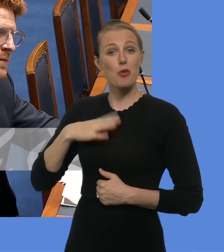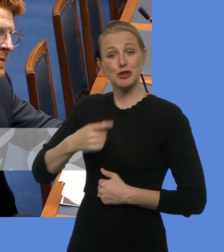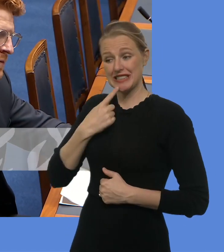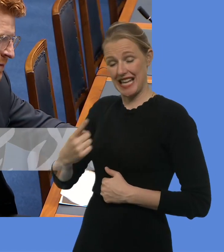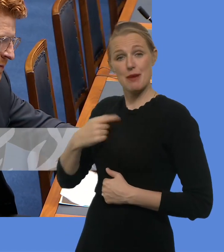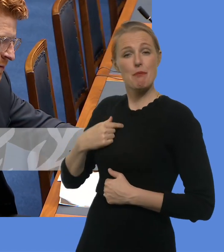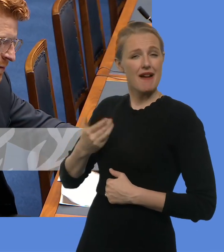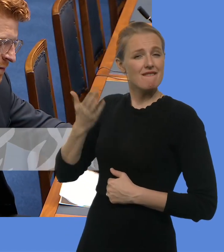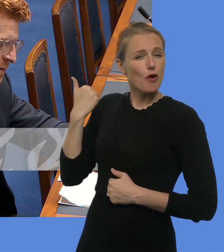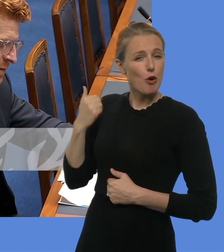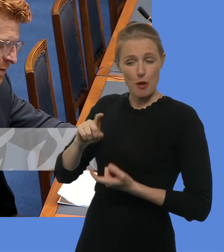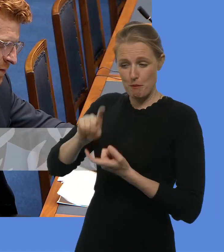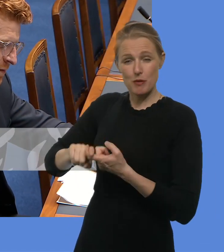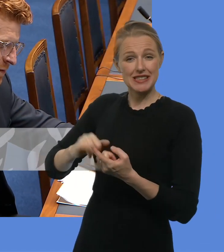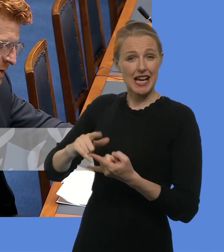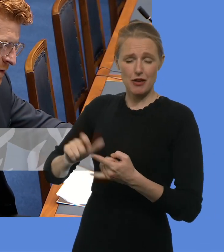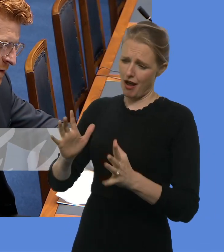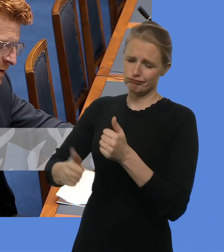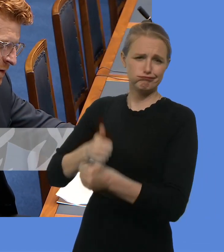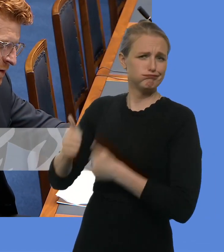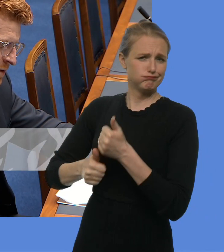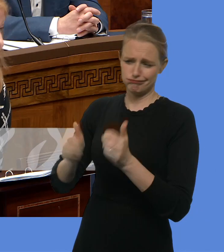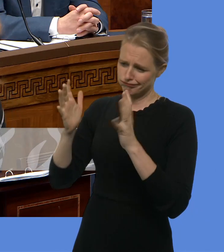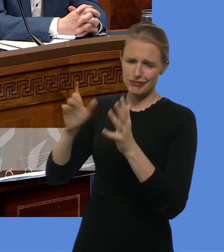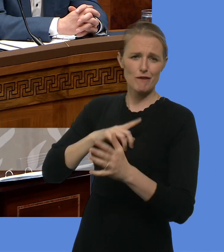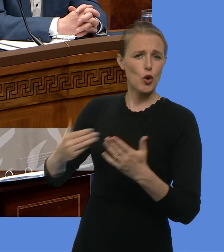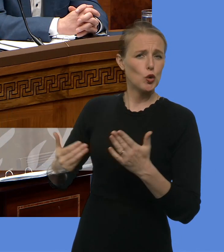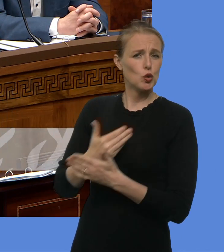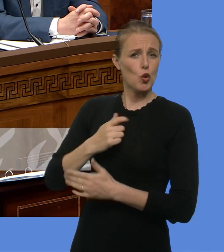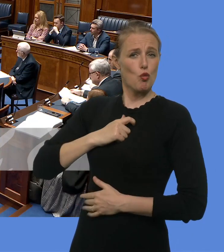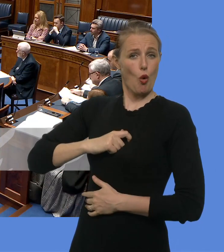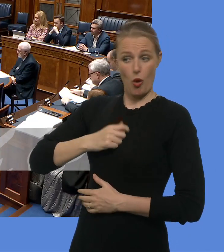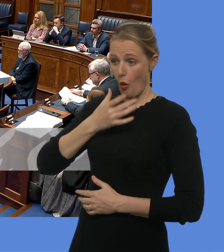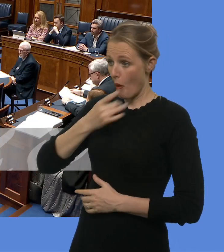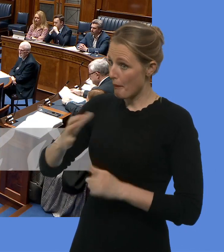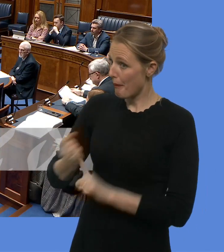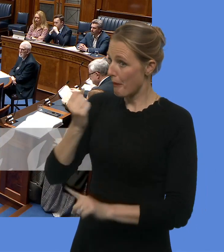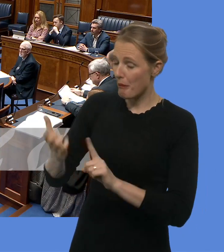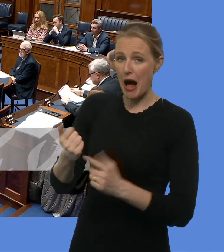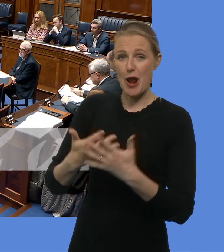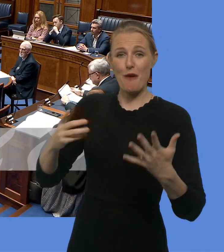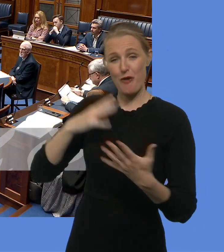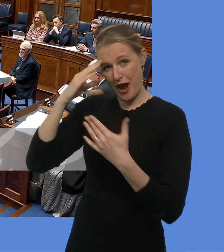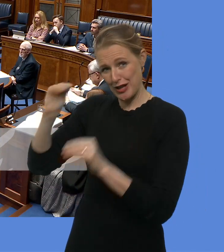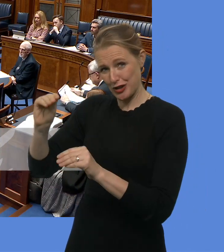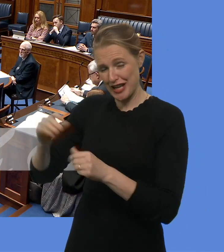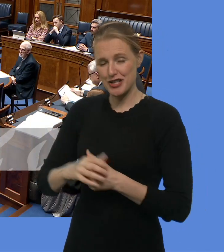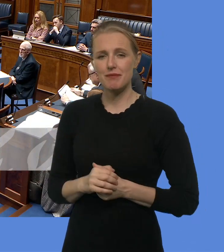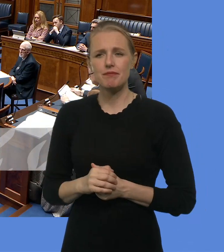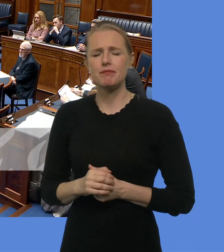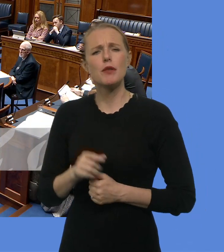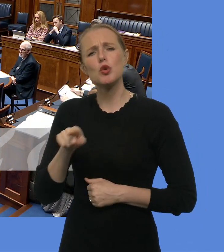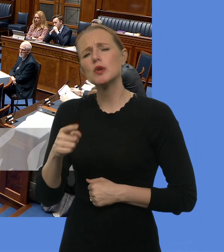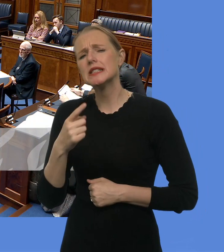secretary every best wish in his new role and every success in delivering for education. Mr. O'Toole. Minister, you said it was discussed, but you